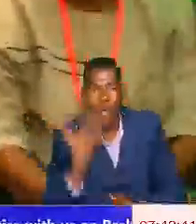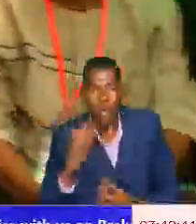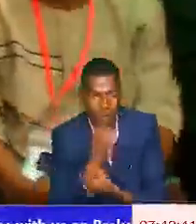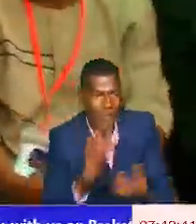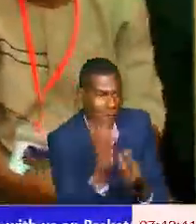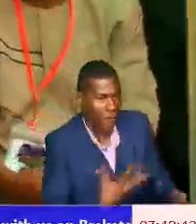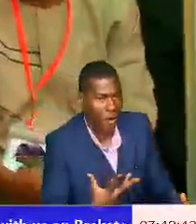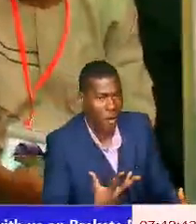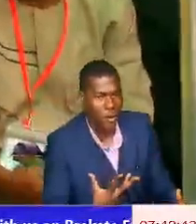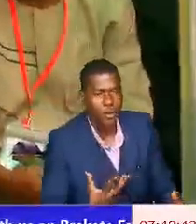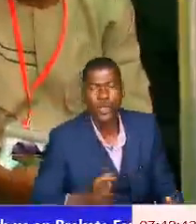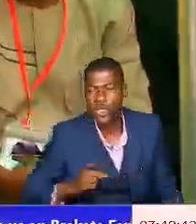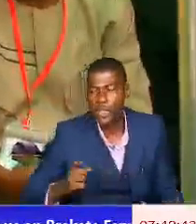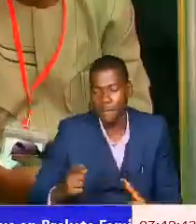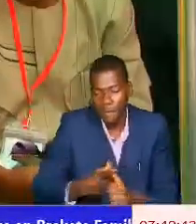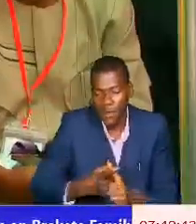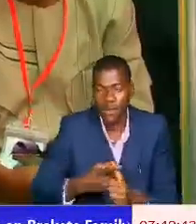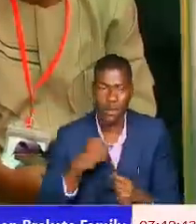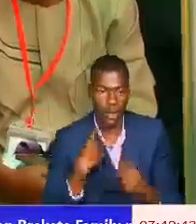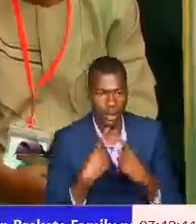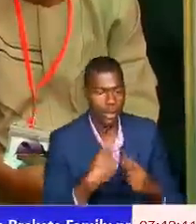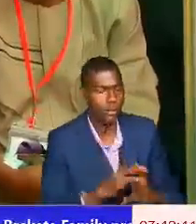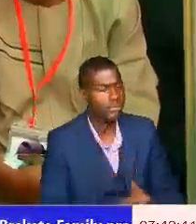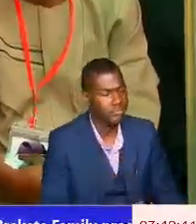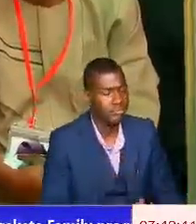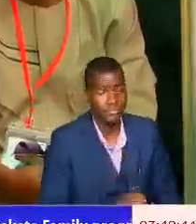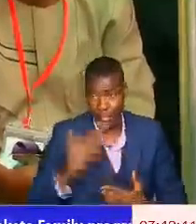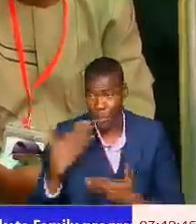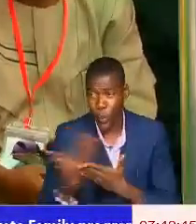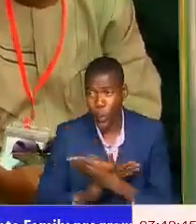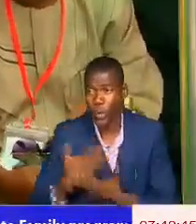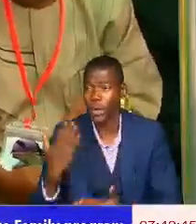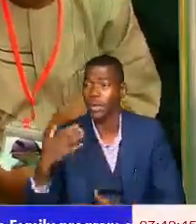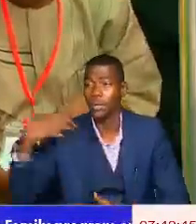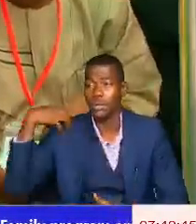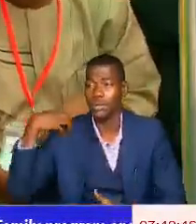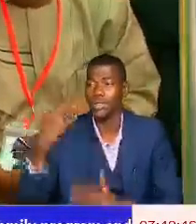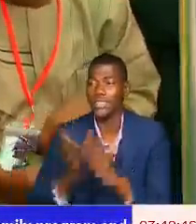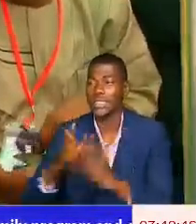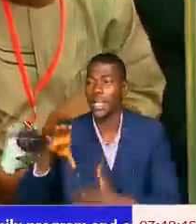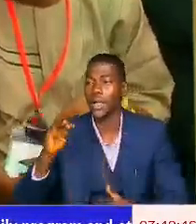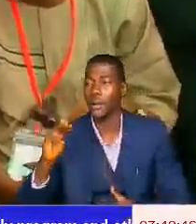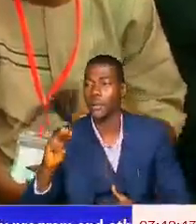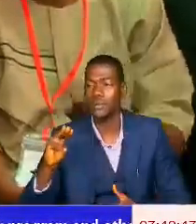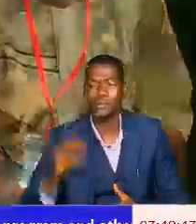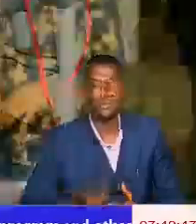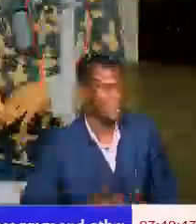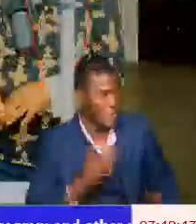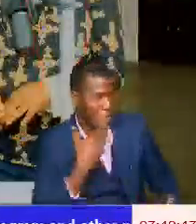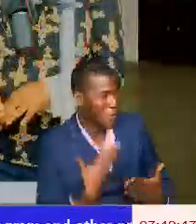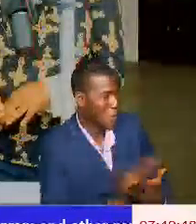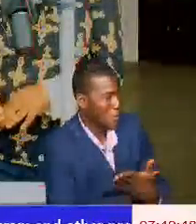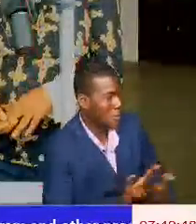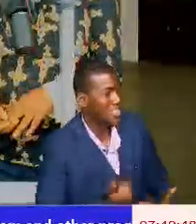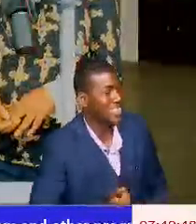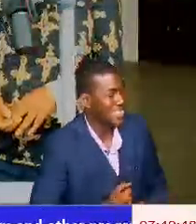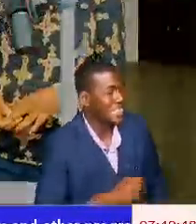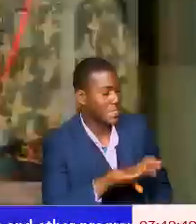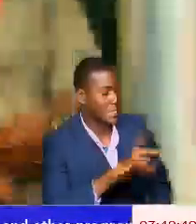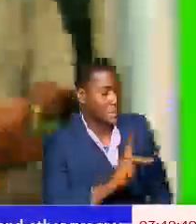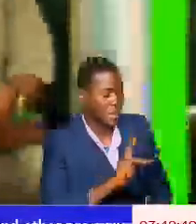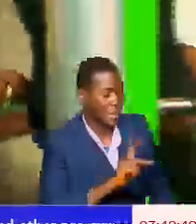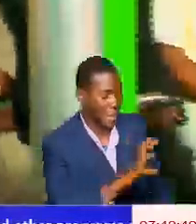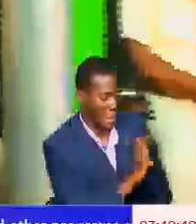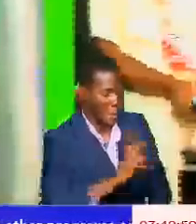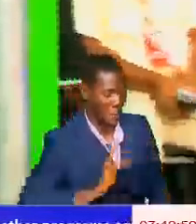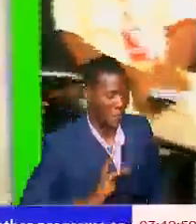she introduce herself and the people will follow her join body come. Good morning, Madam Servicom. Good morning, CP complete. Ah, it